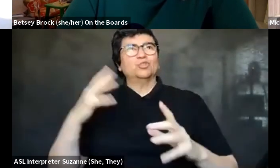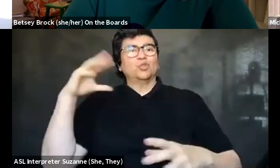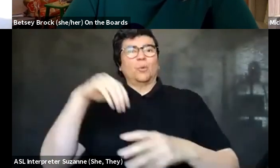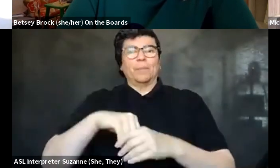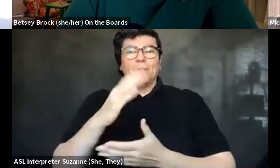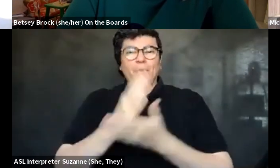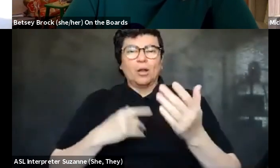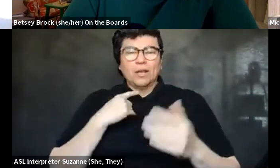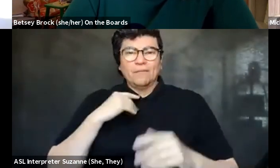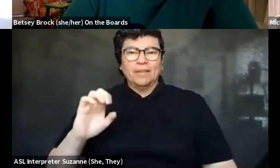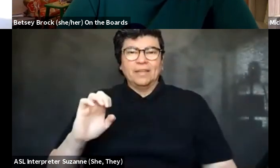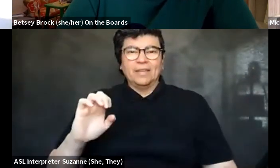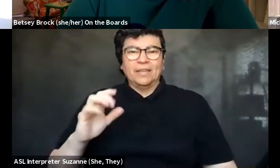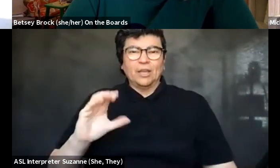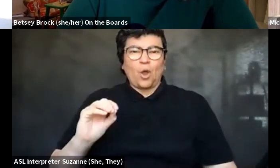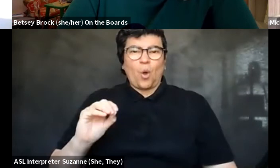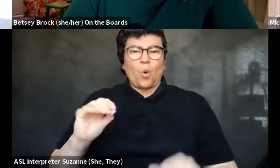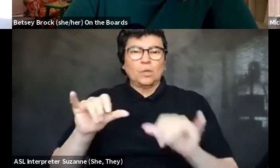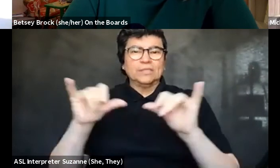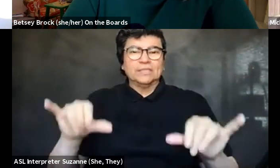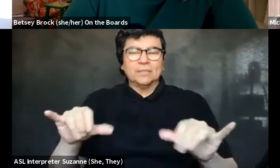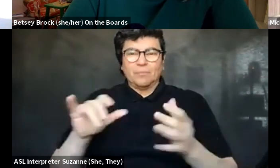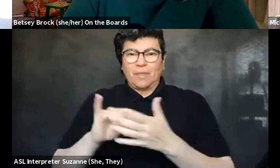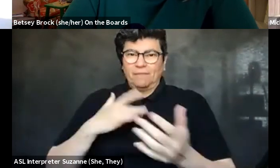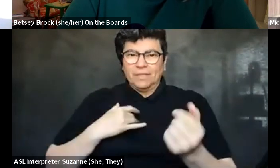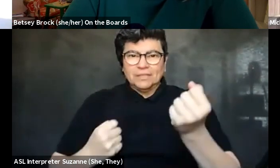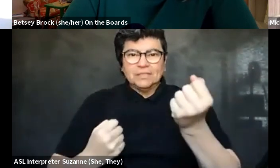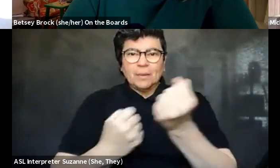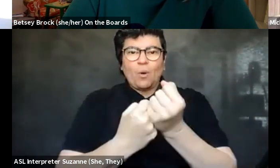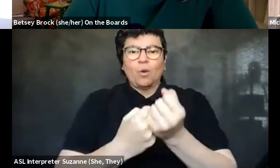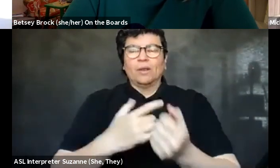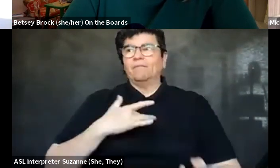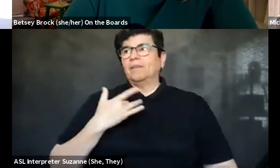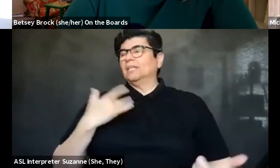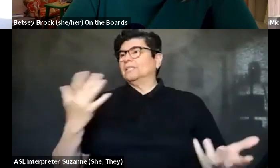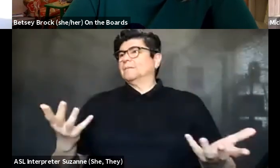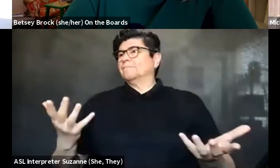an ecosystem that feels supportive and